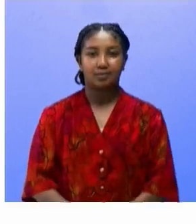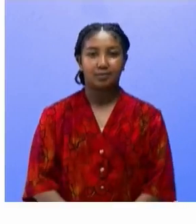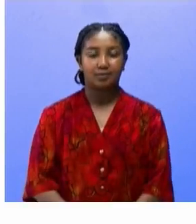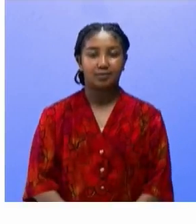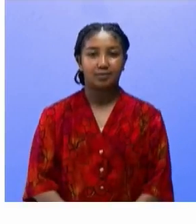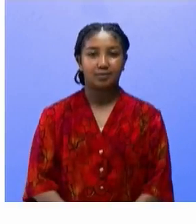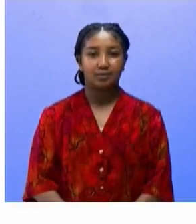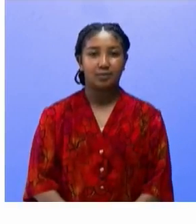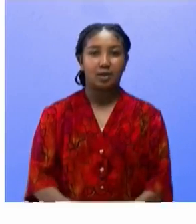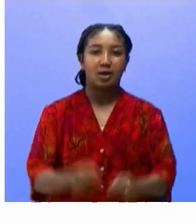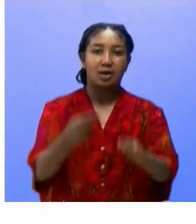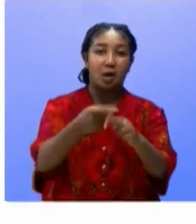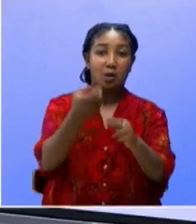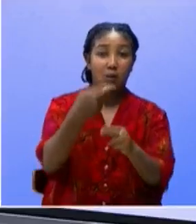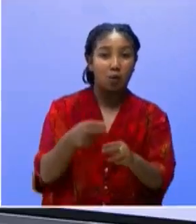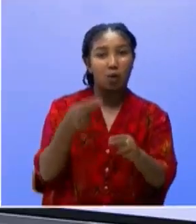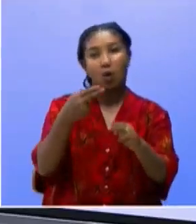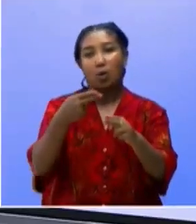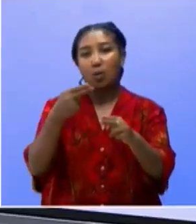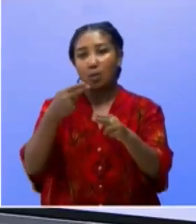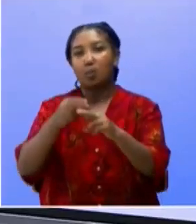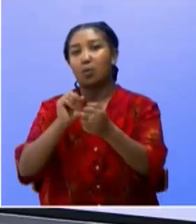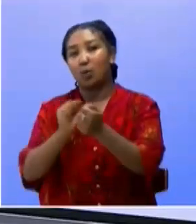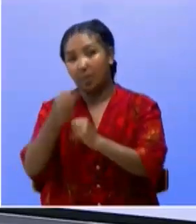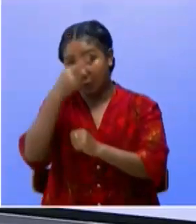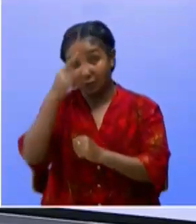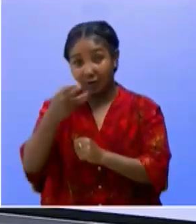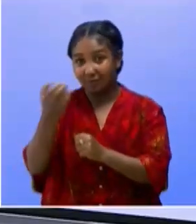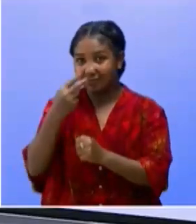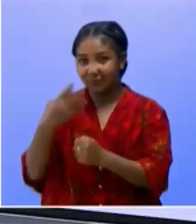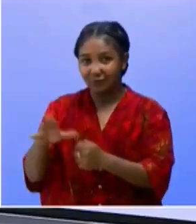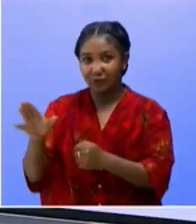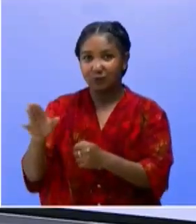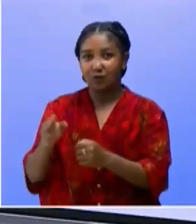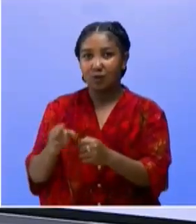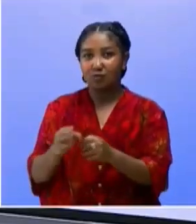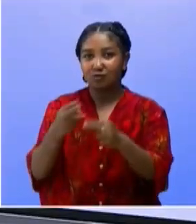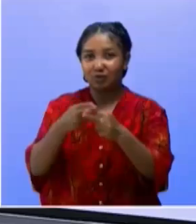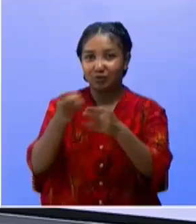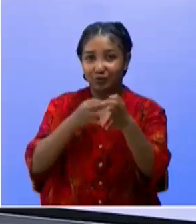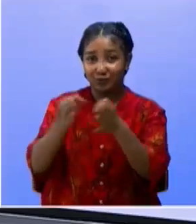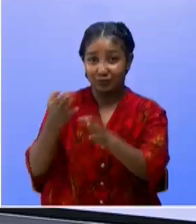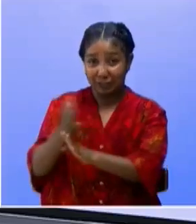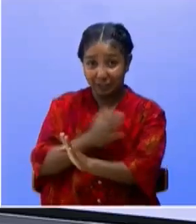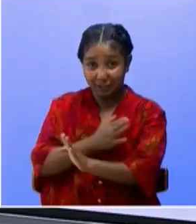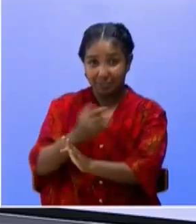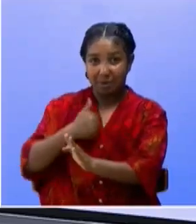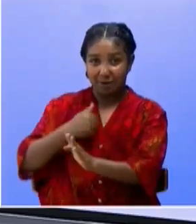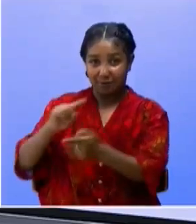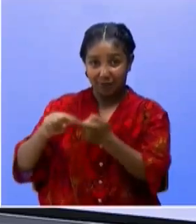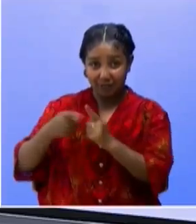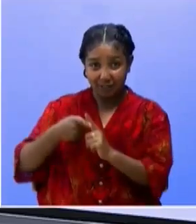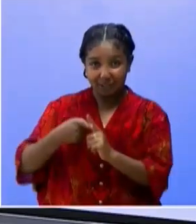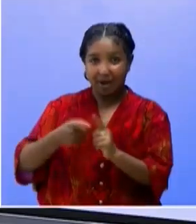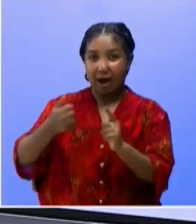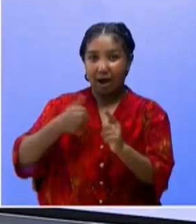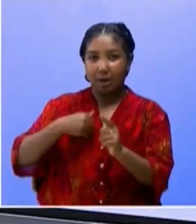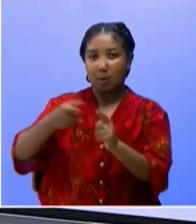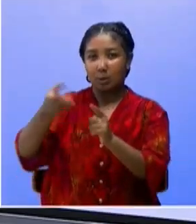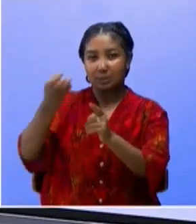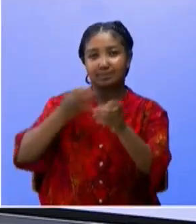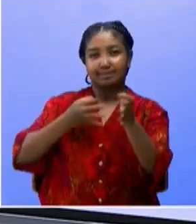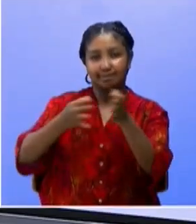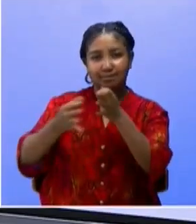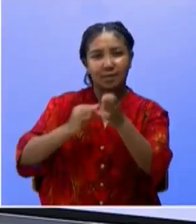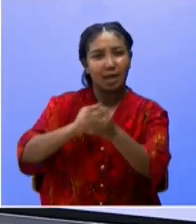Yes, noun or pronoun, because as you can see from the short description of my friend, I was